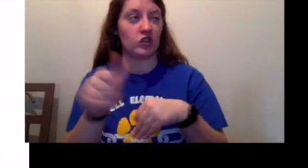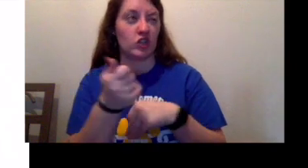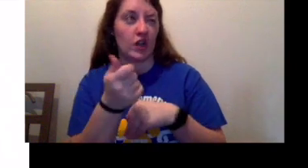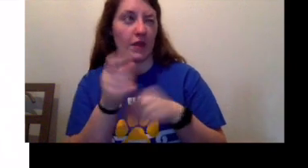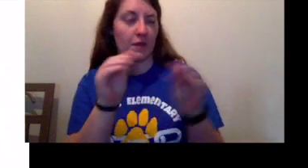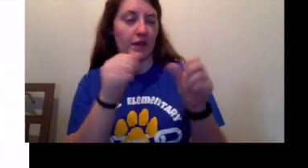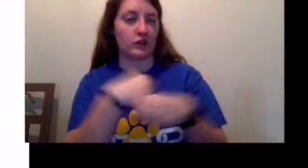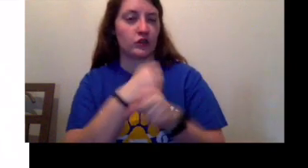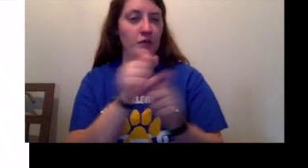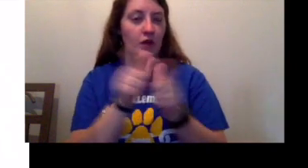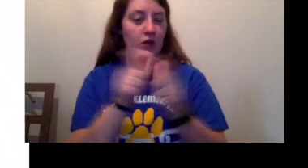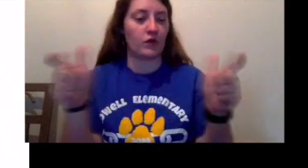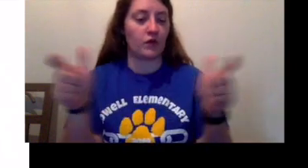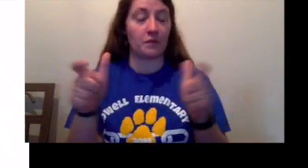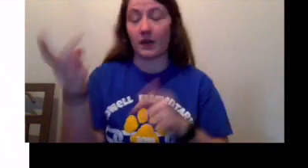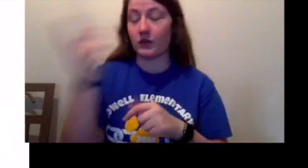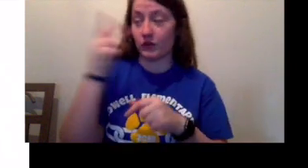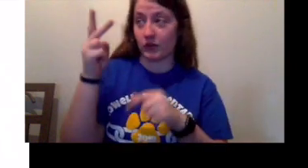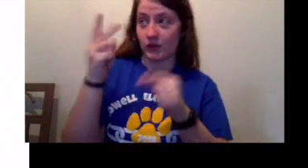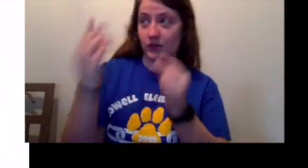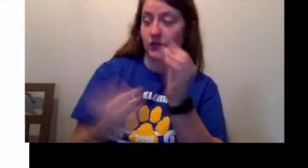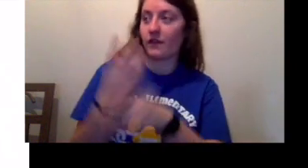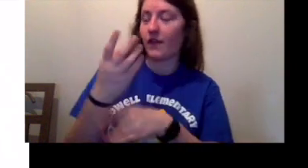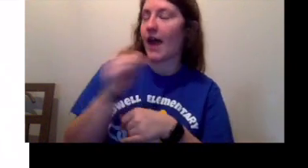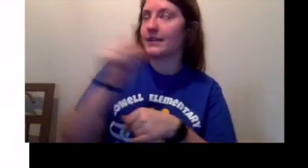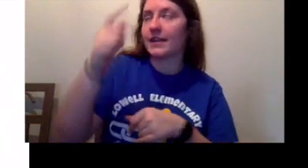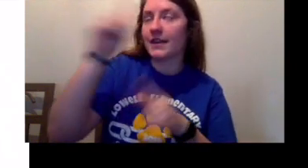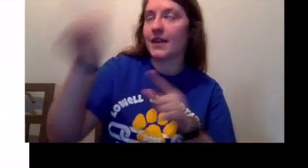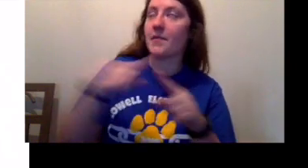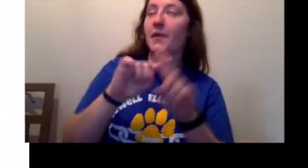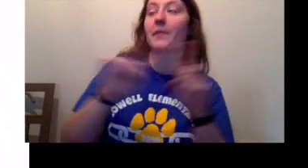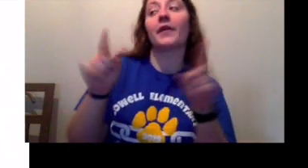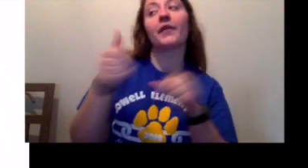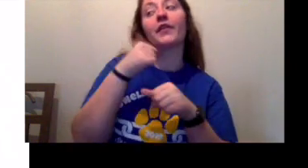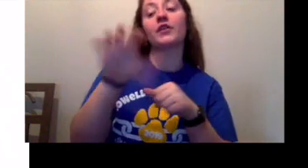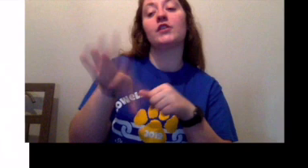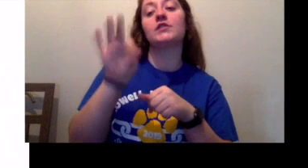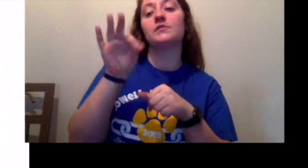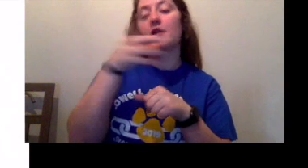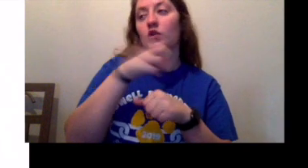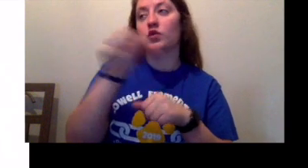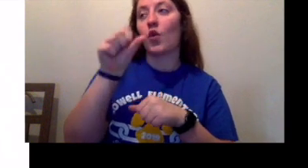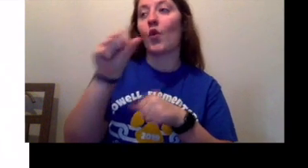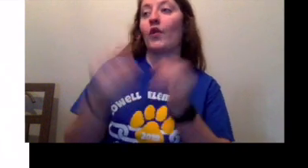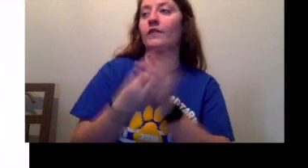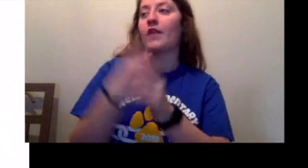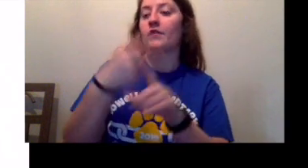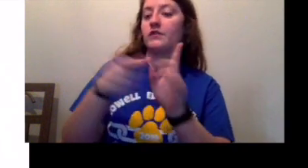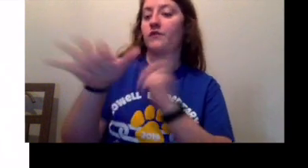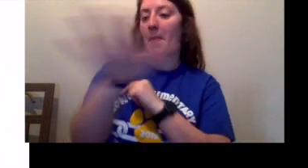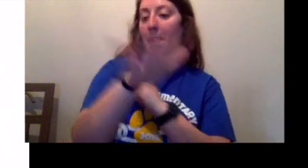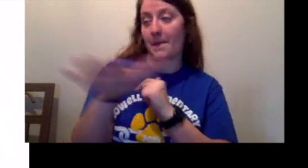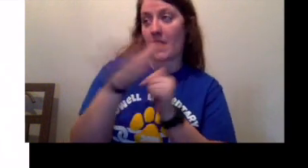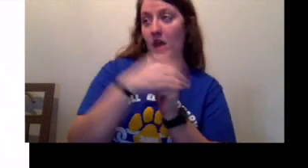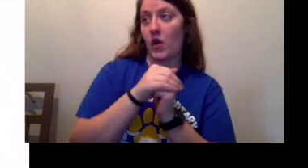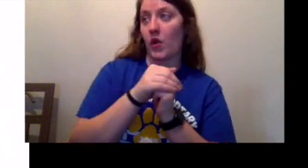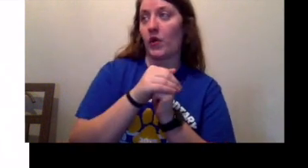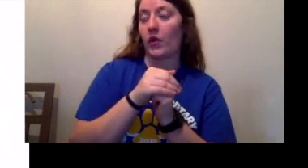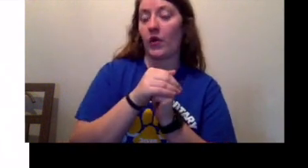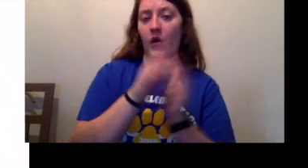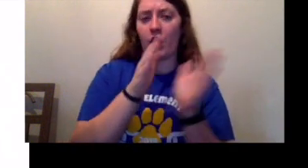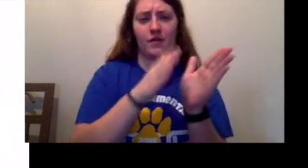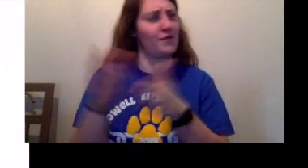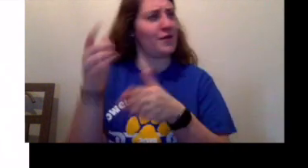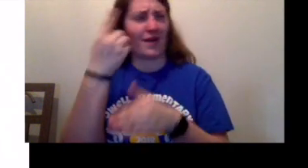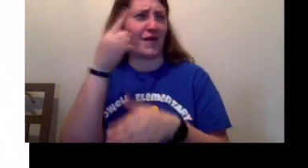And you saw the flowers, she added. I hadn't thought of it, but the girls picked dried flowers from the meadow. Prepared the living room for